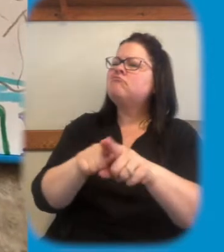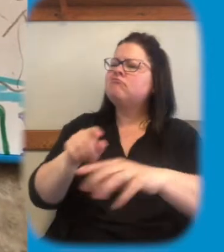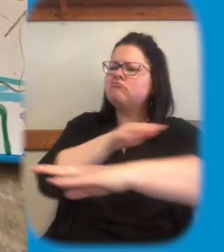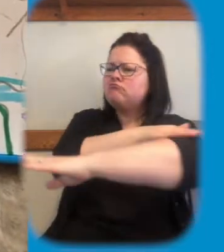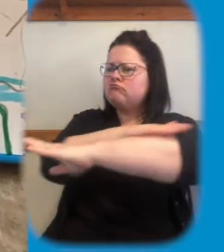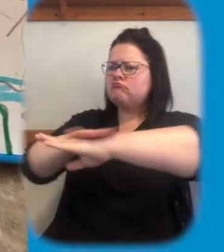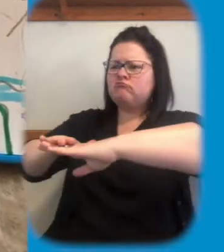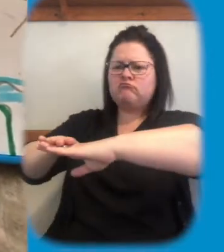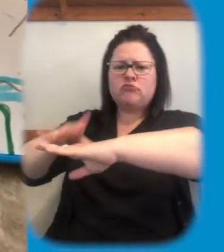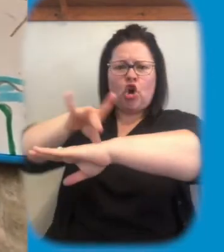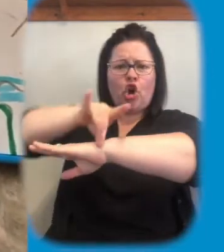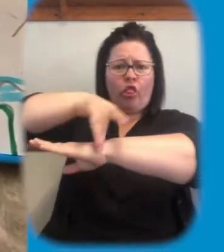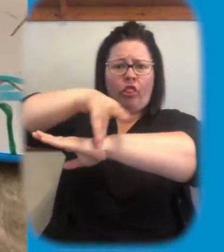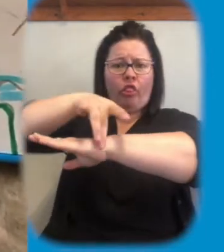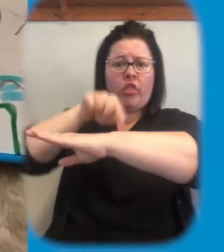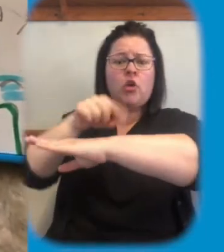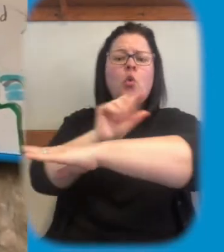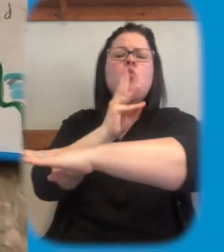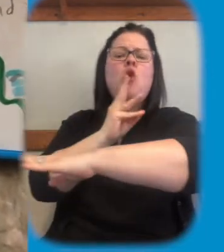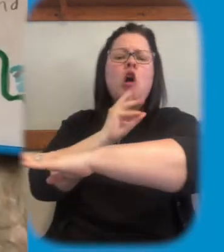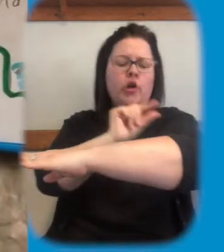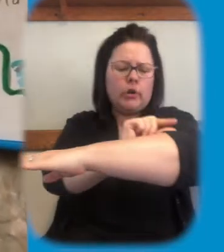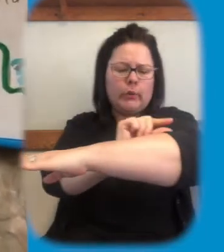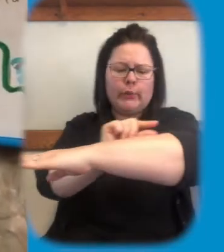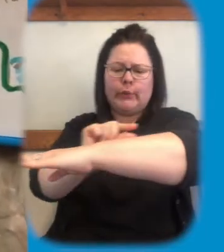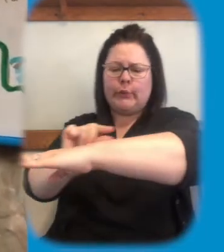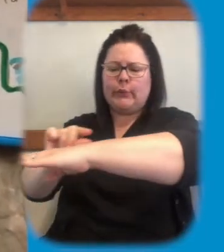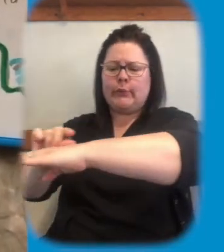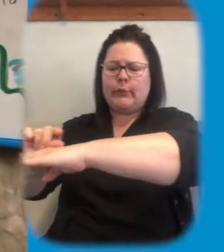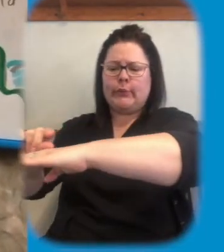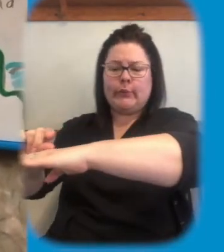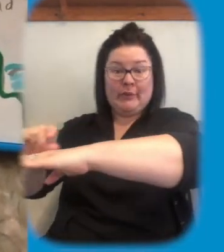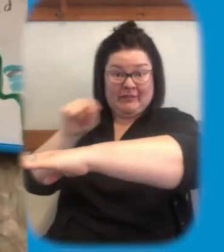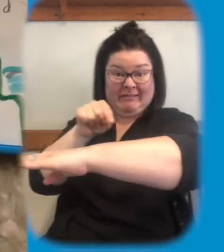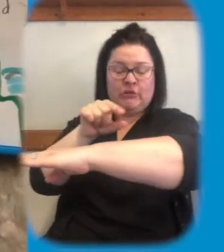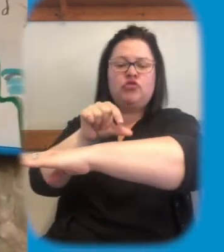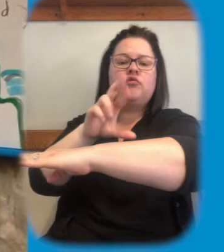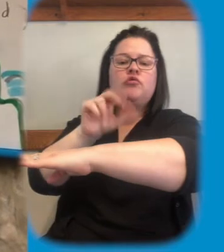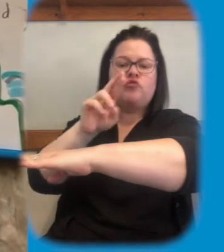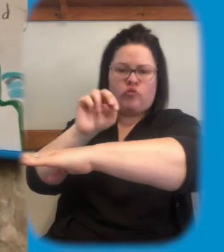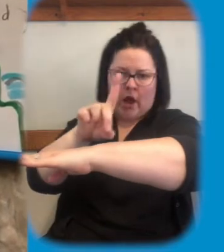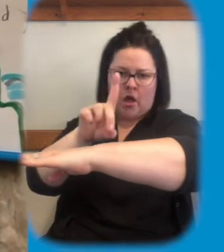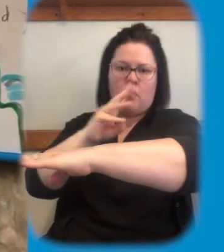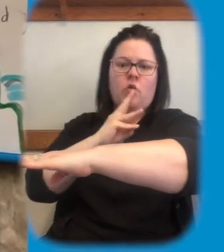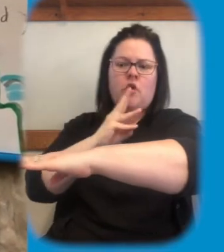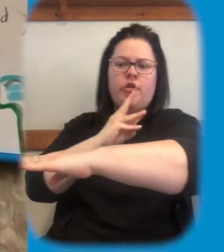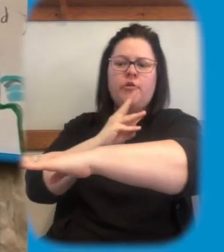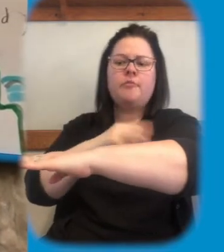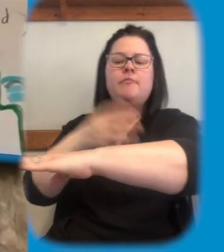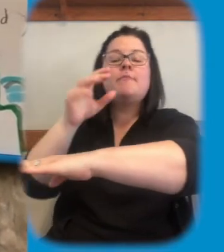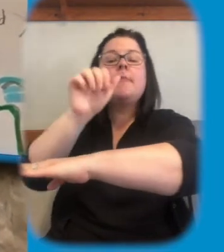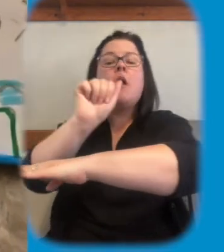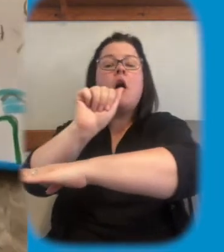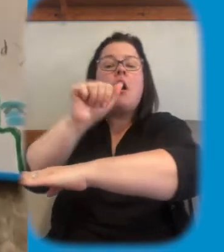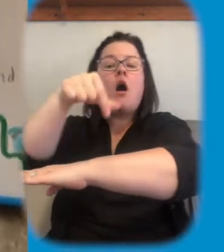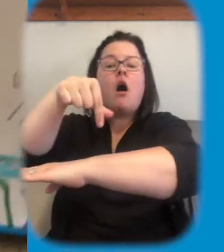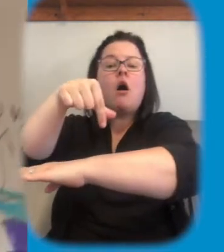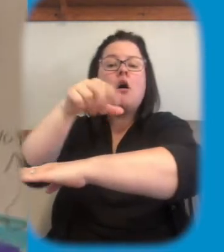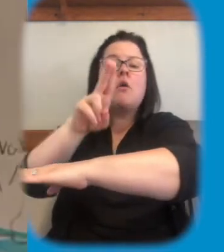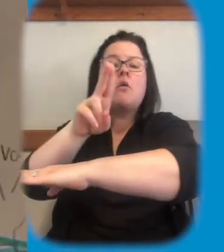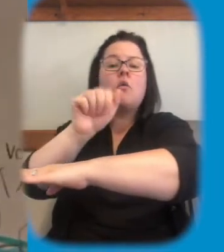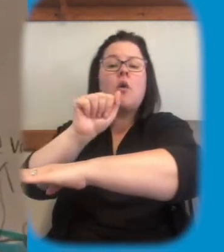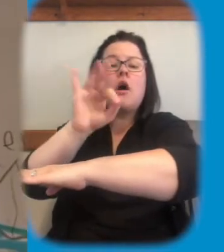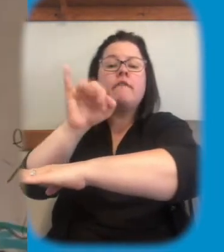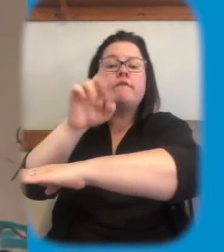on top of the surface of Earth, and aquifers are like underwater lakes. Ooh,